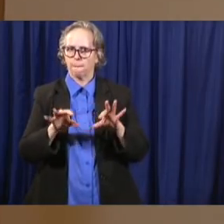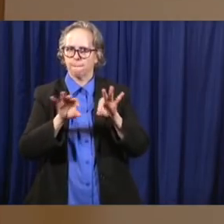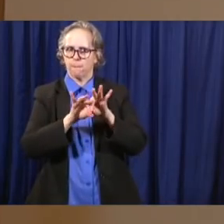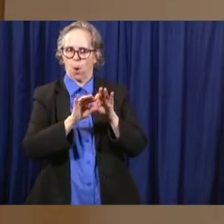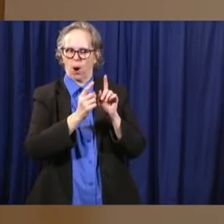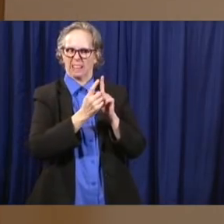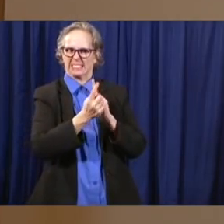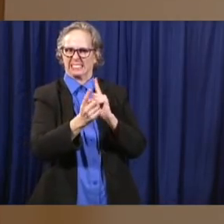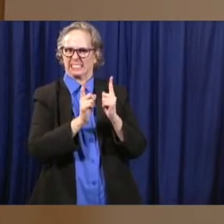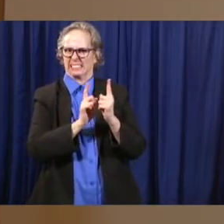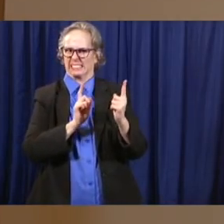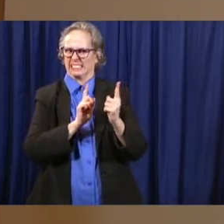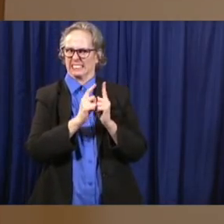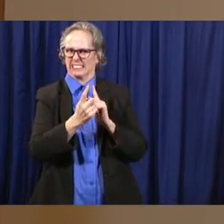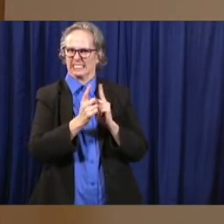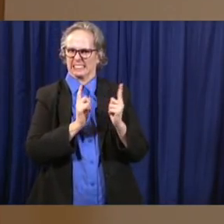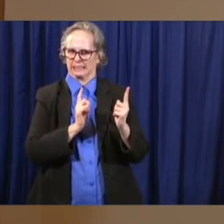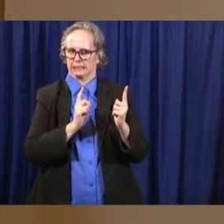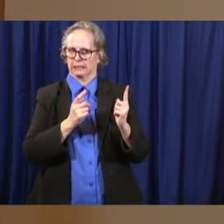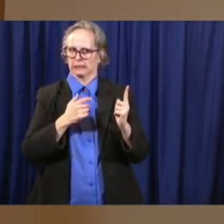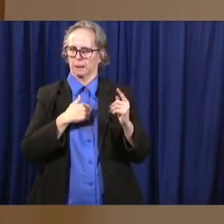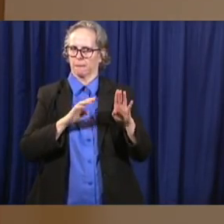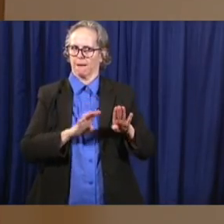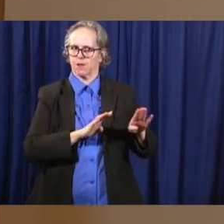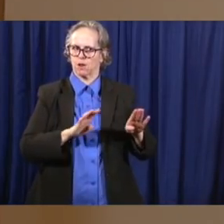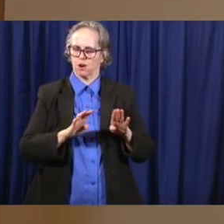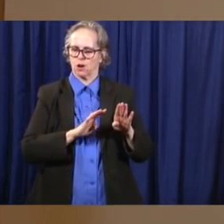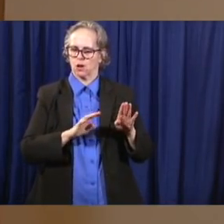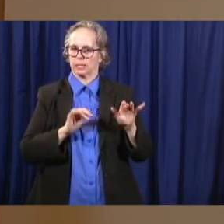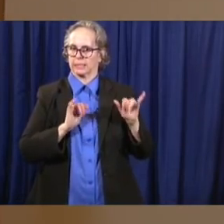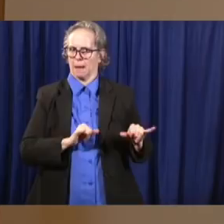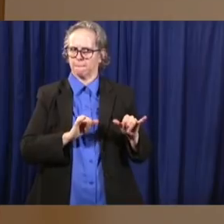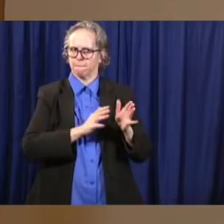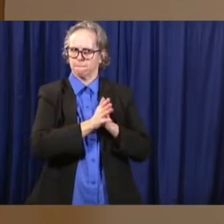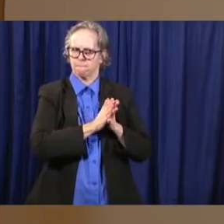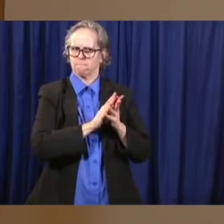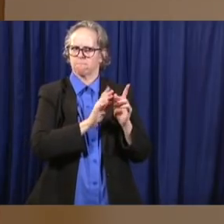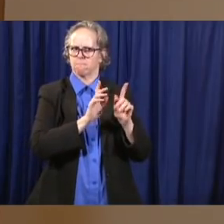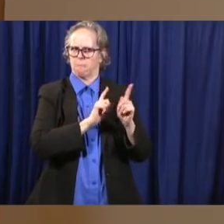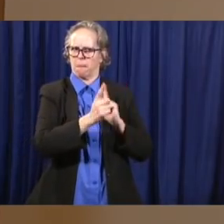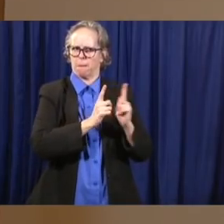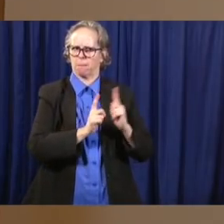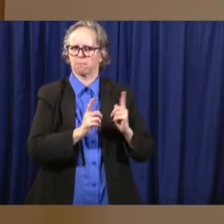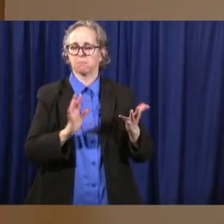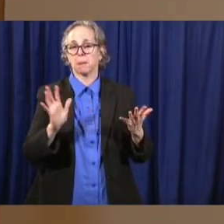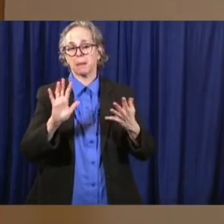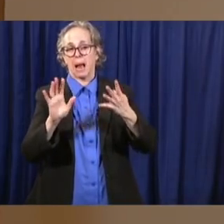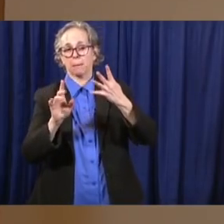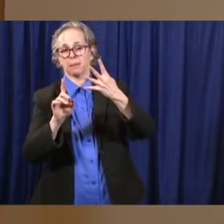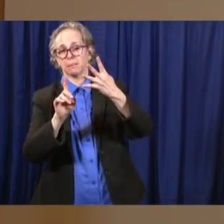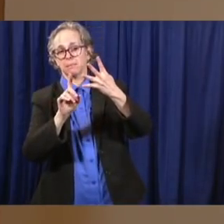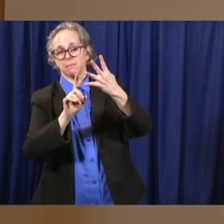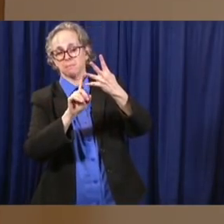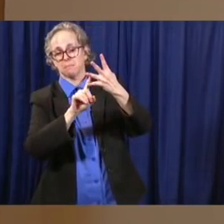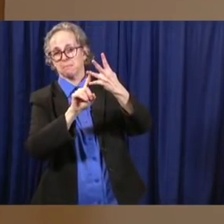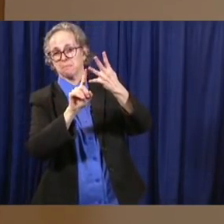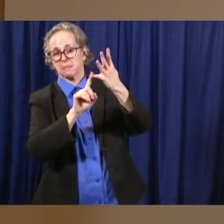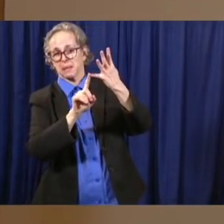on, that it will be late April, mid to late April, early May. That's sort of a clump of time that still holds